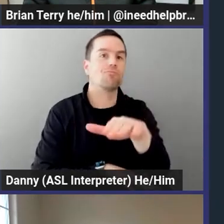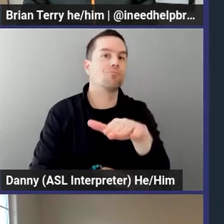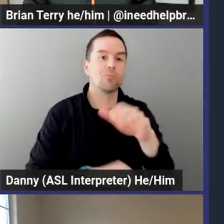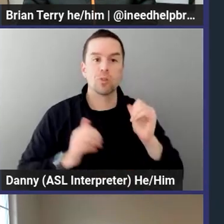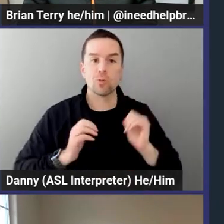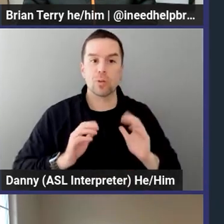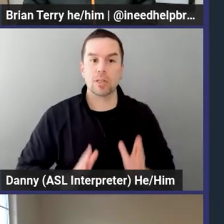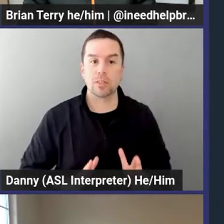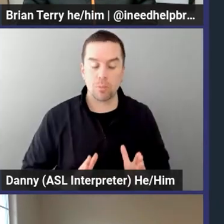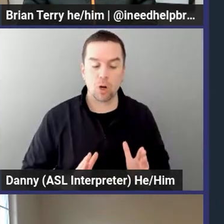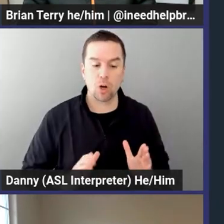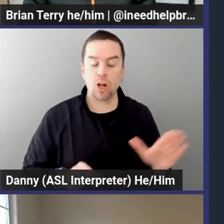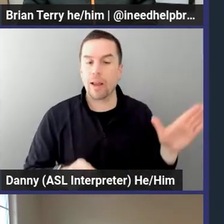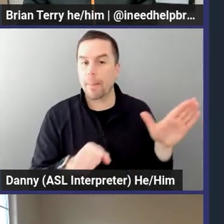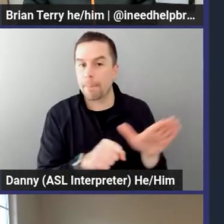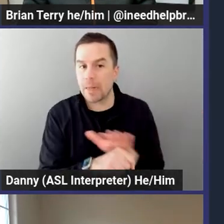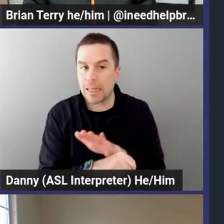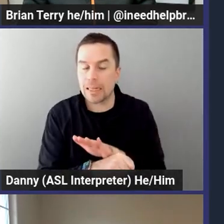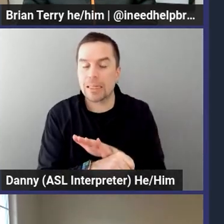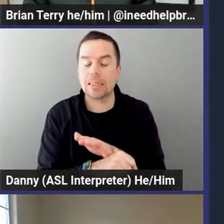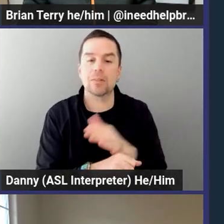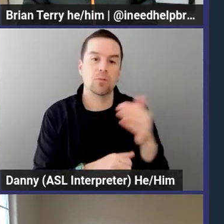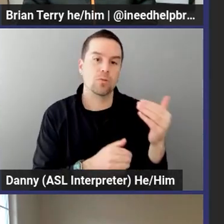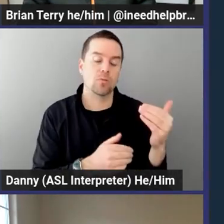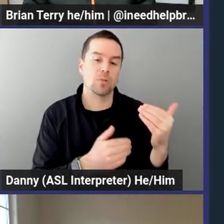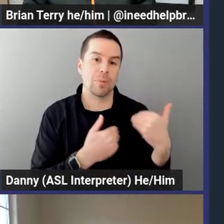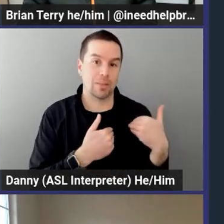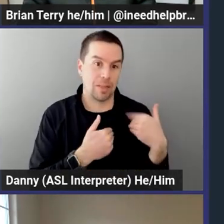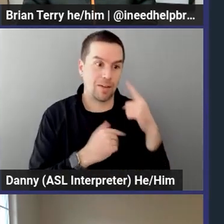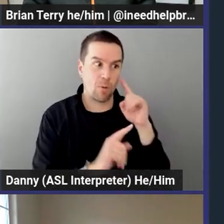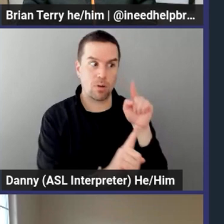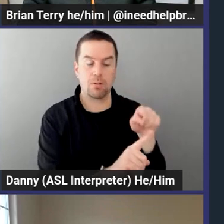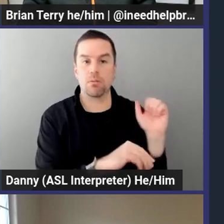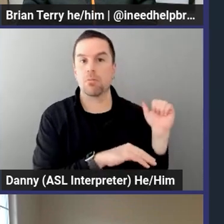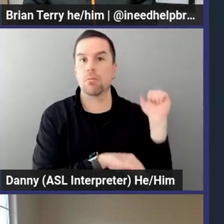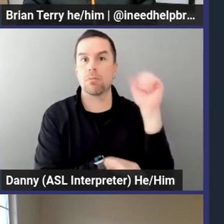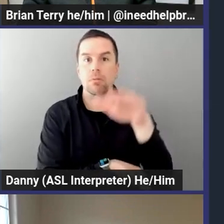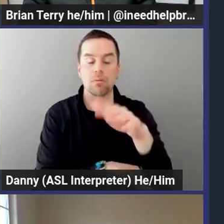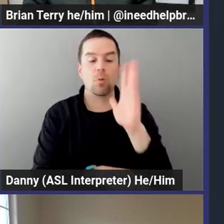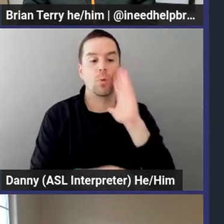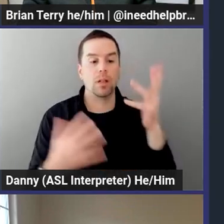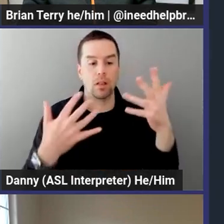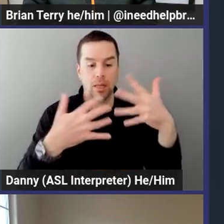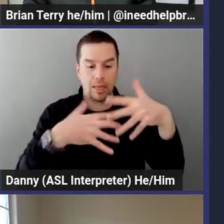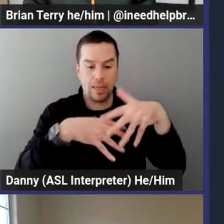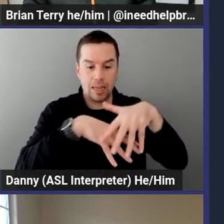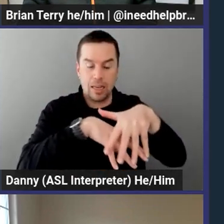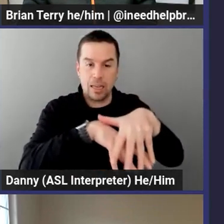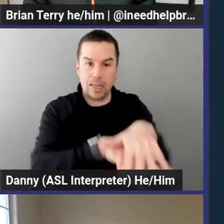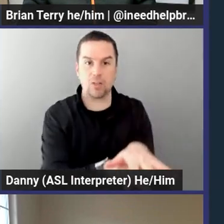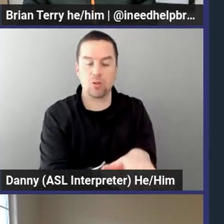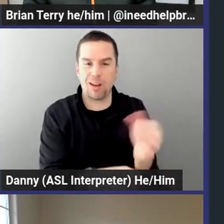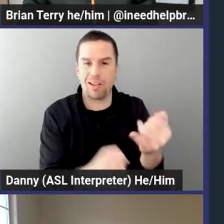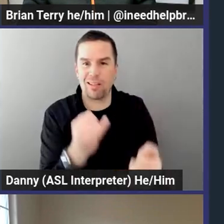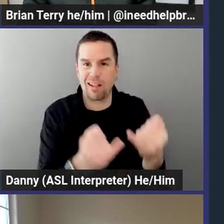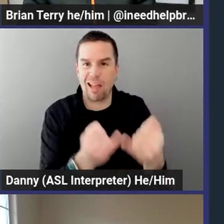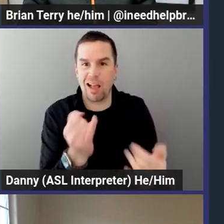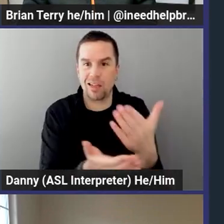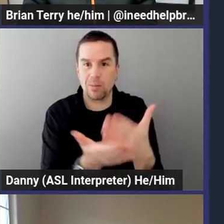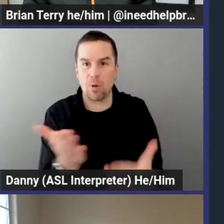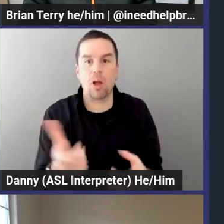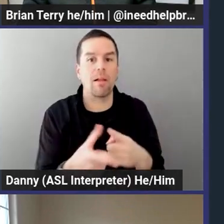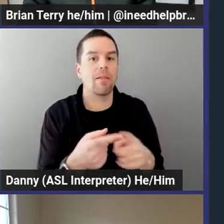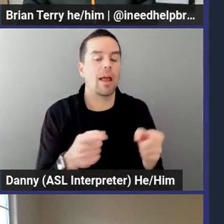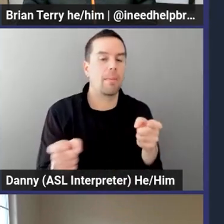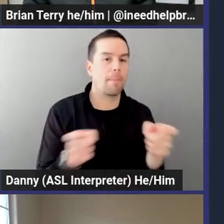complete responsibility for it, integrates it as well at the last step, and then manages it for the customer as